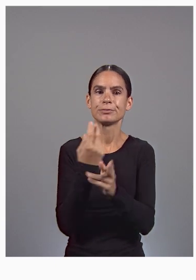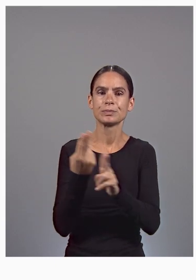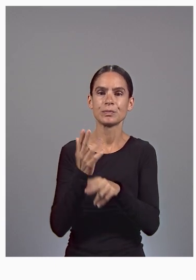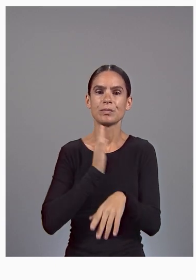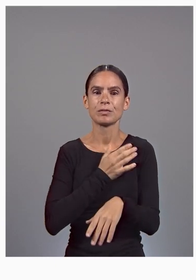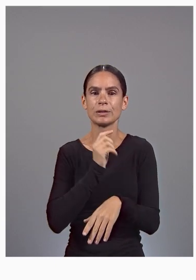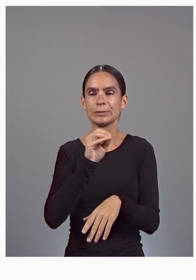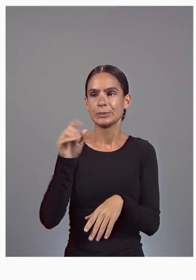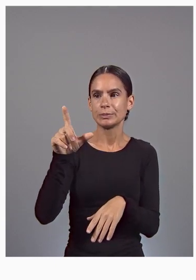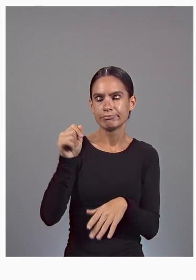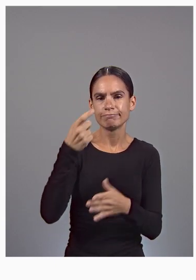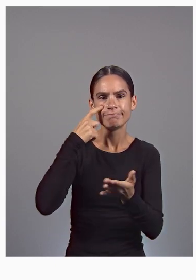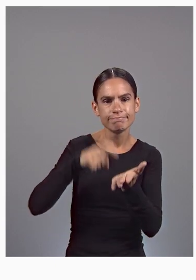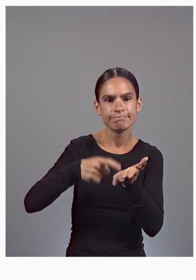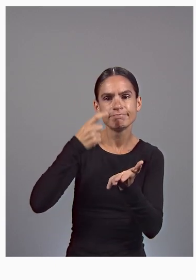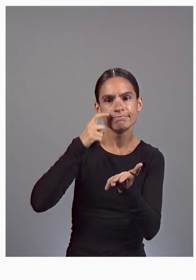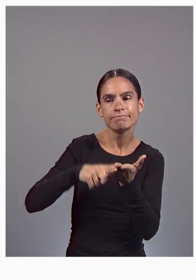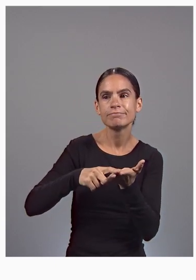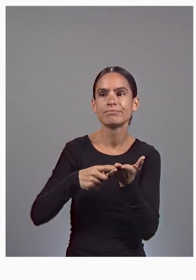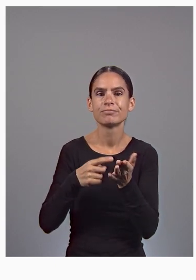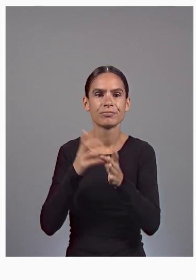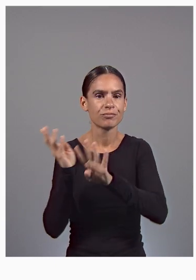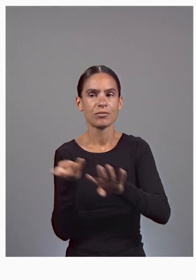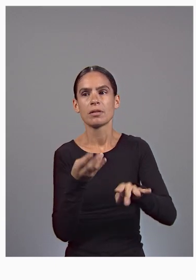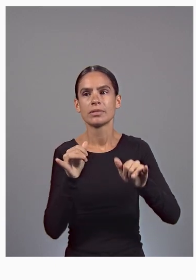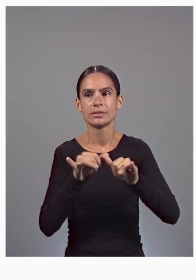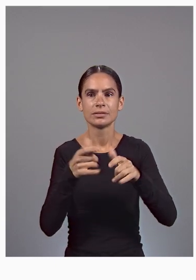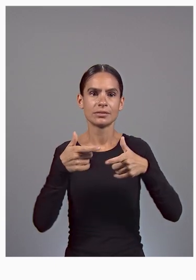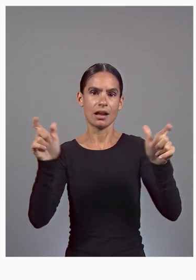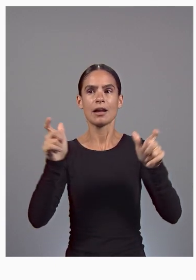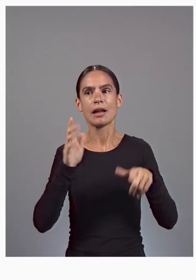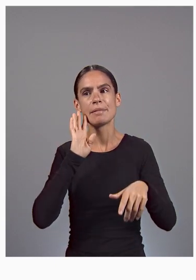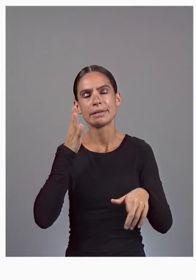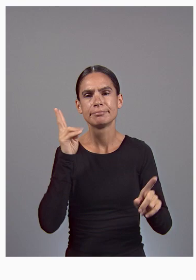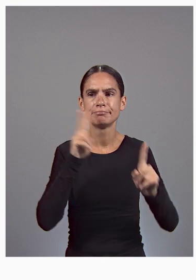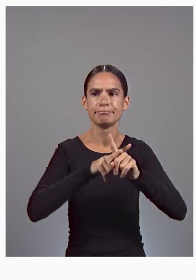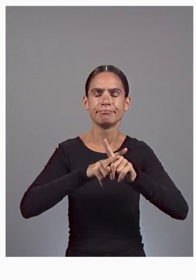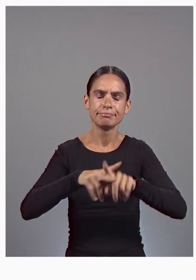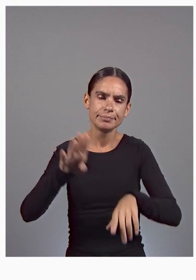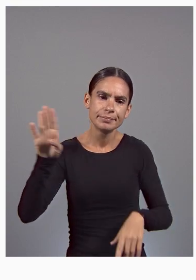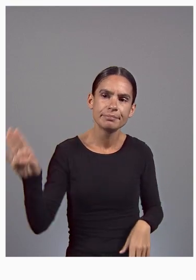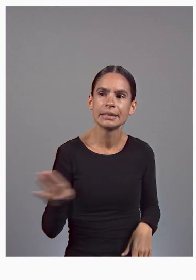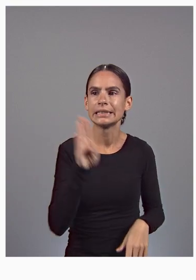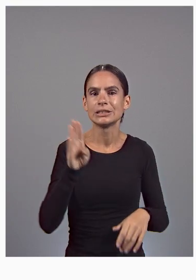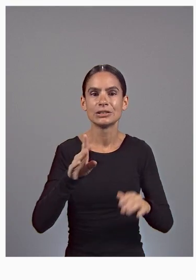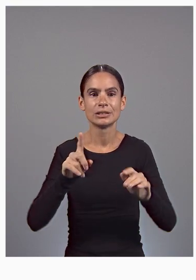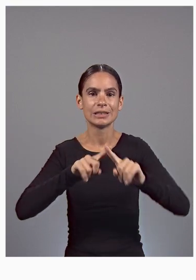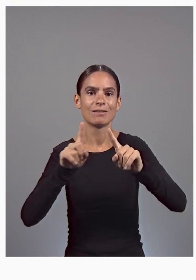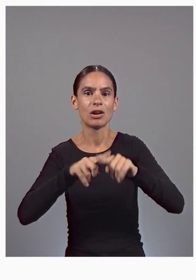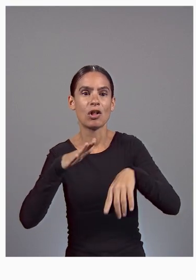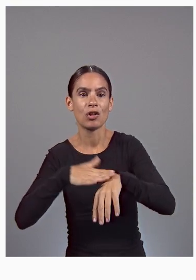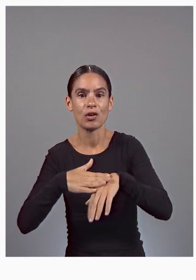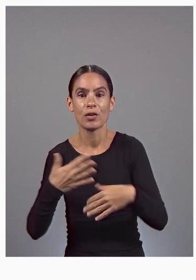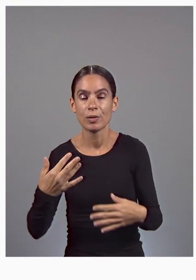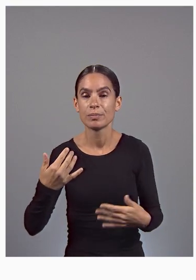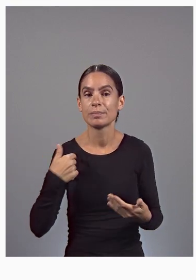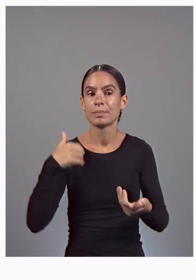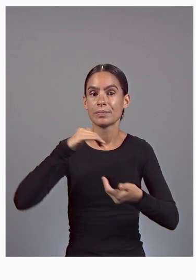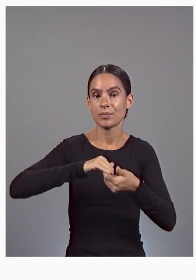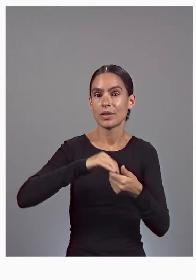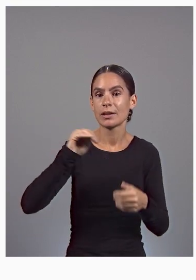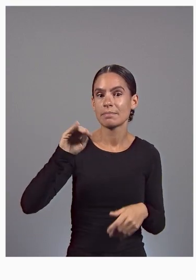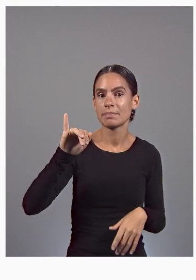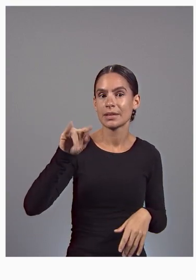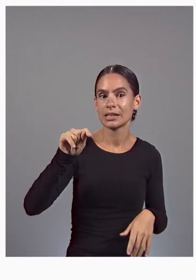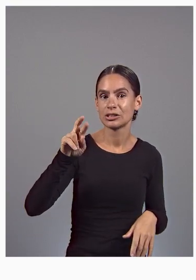scale across billions of alerts. And so earlier this year, we actually partnered with MITRE Ingenuity, with Sideris and others